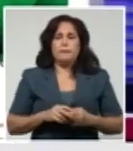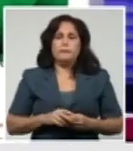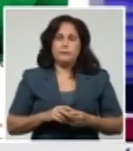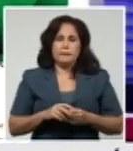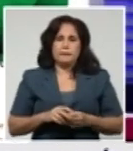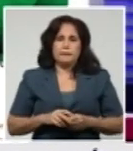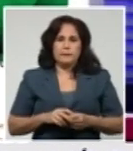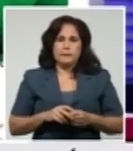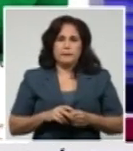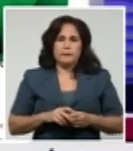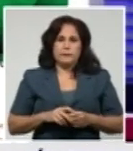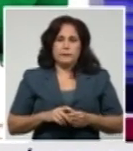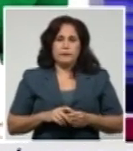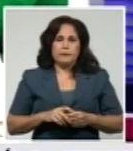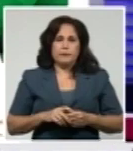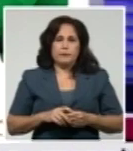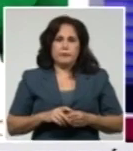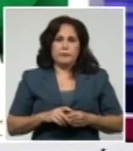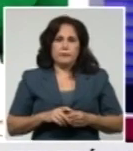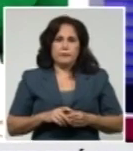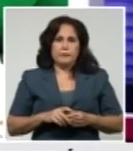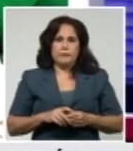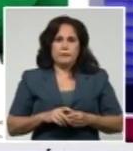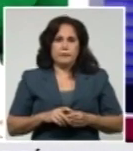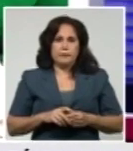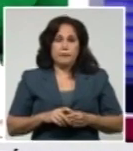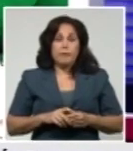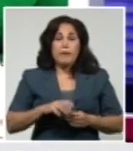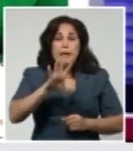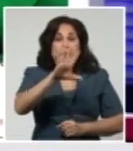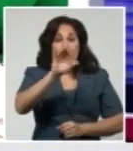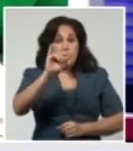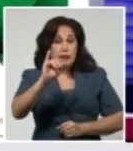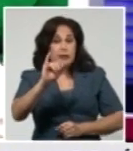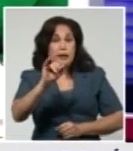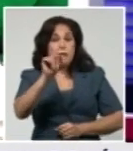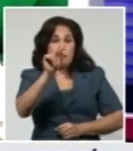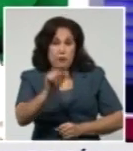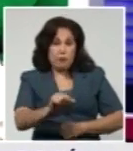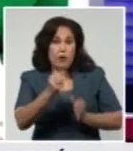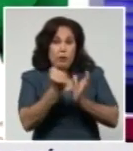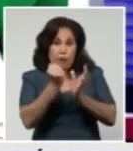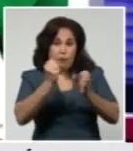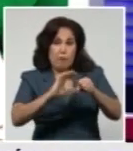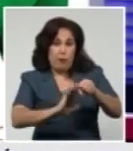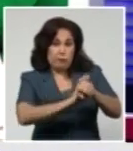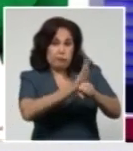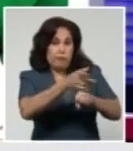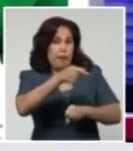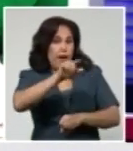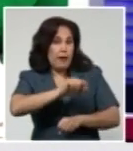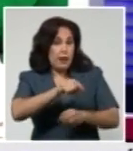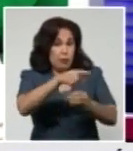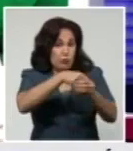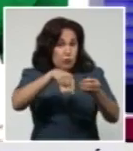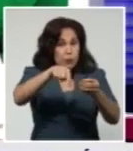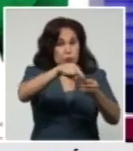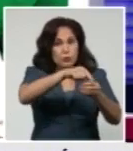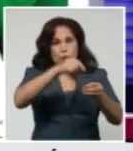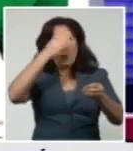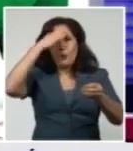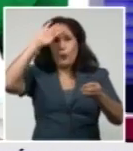established. Now, all confirmed case contacts and contacts of suspected cases must self-isolate at